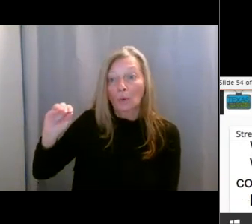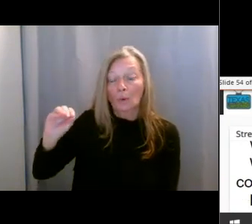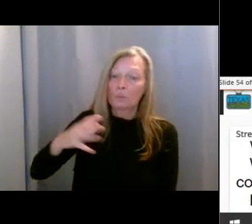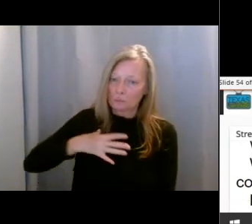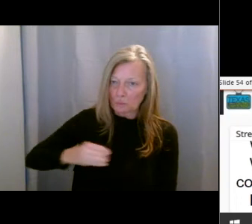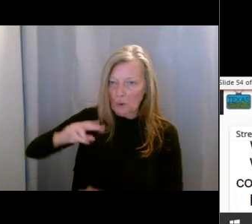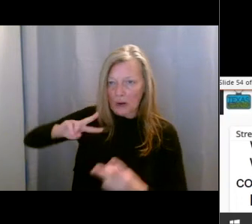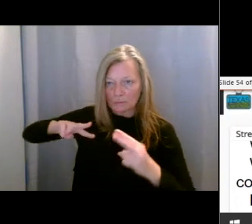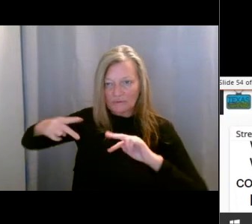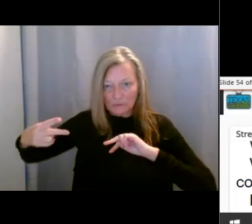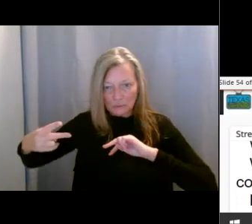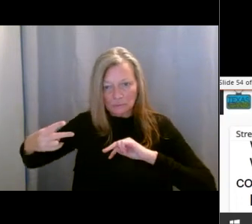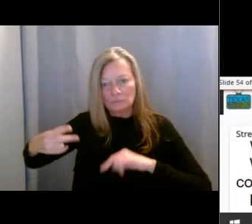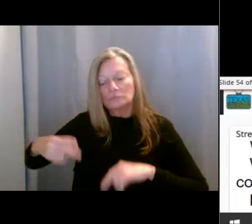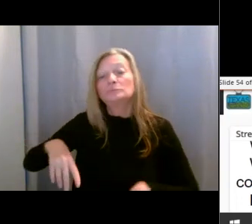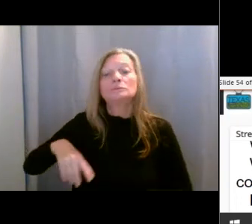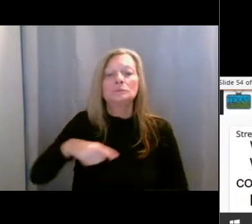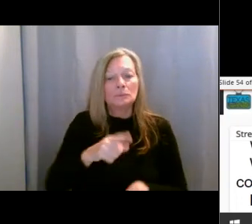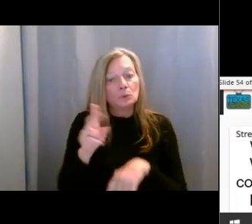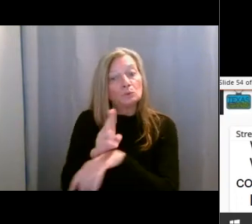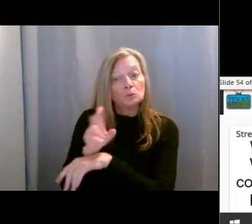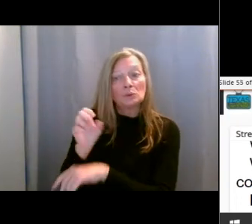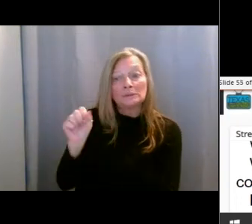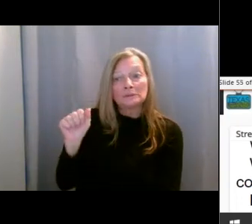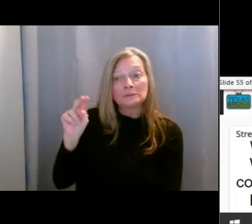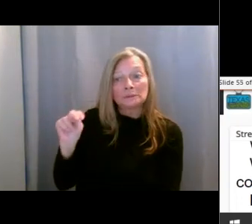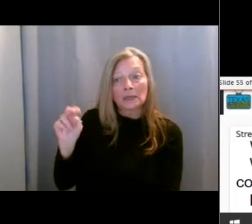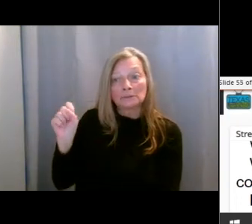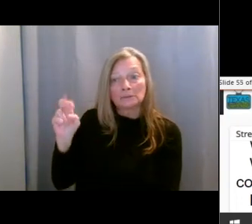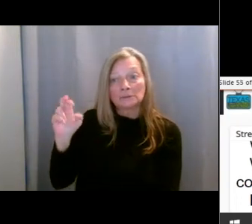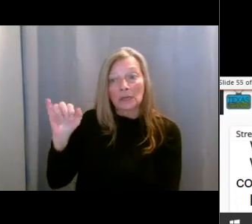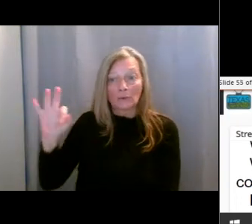sans-serif fonts, so this meets brand guidelines.